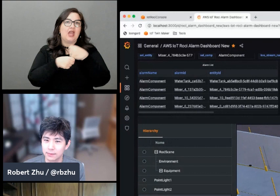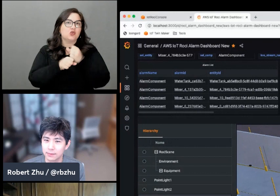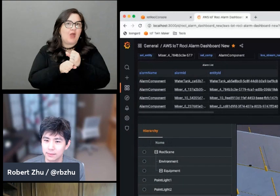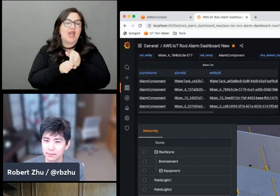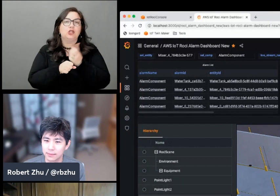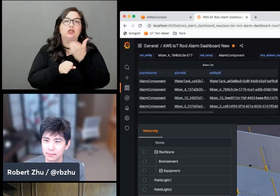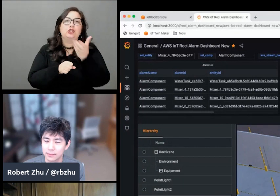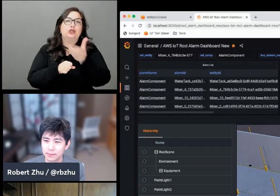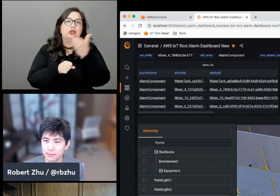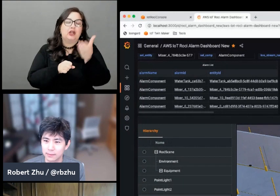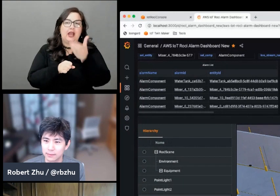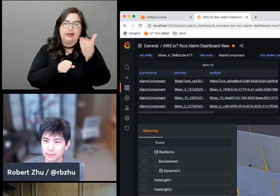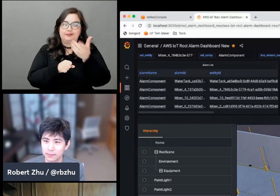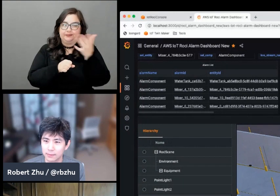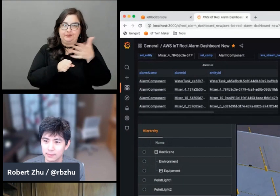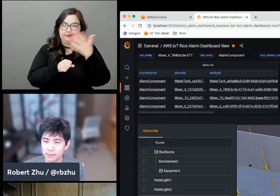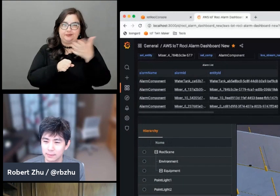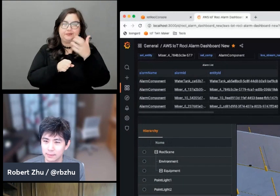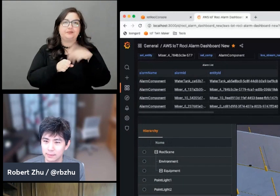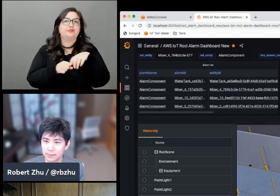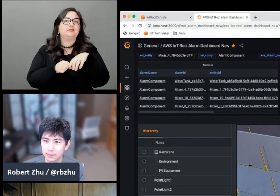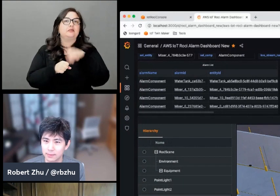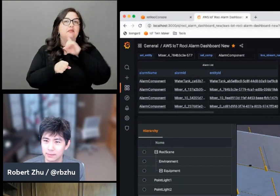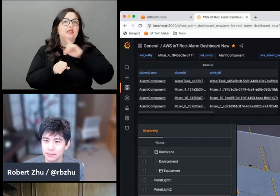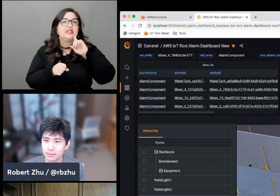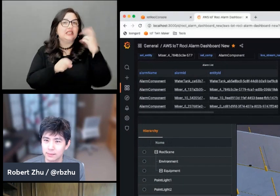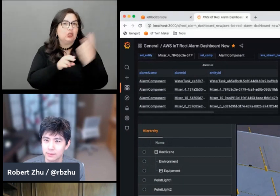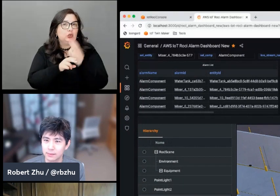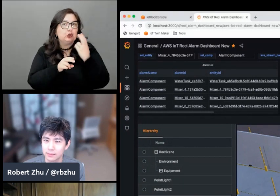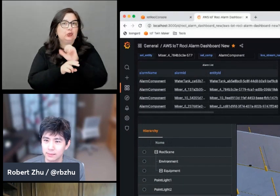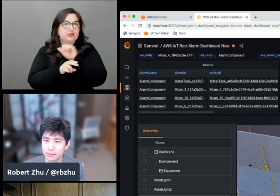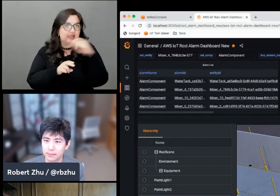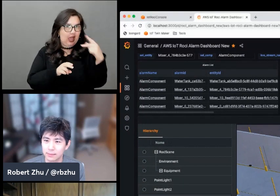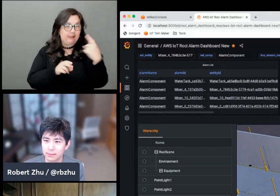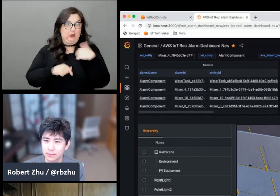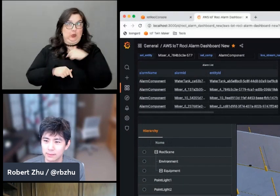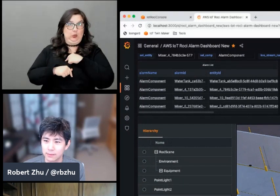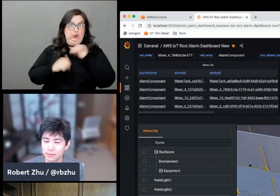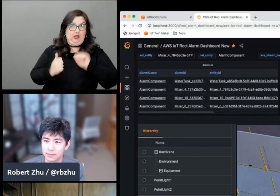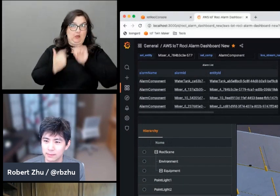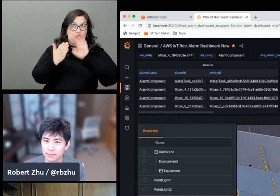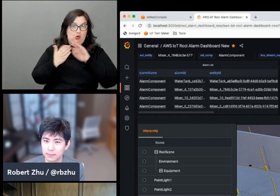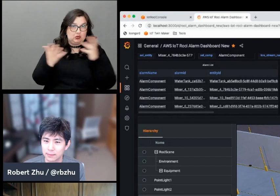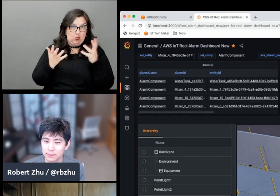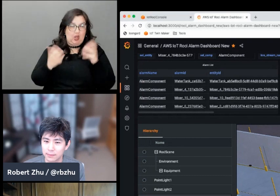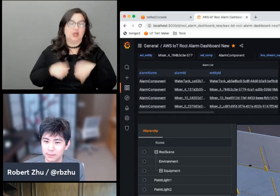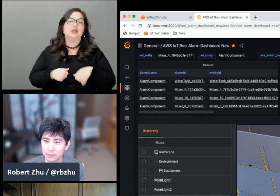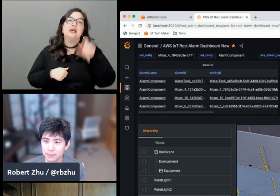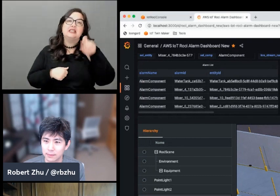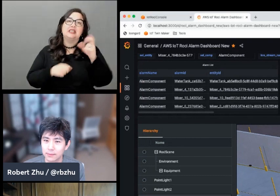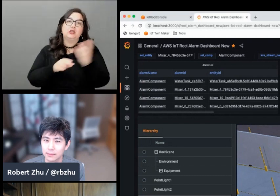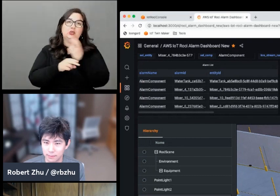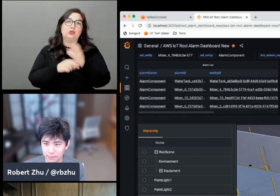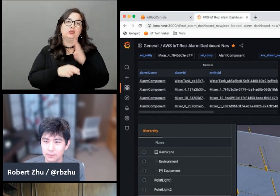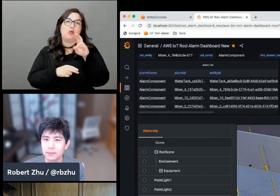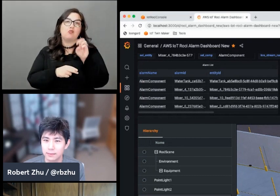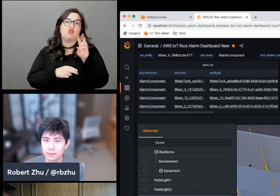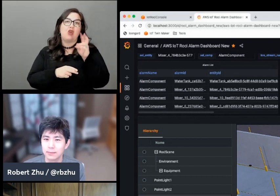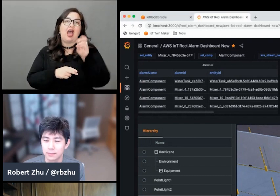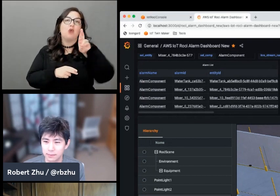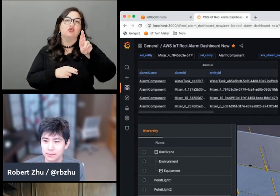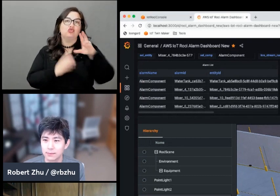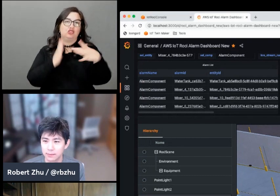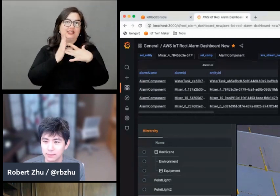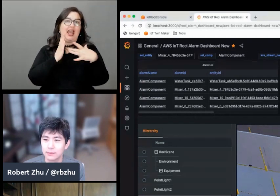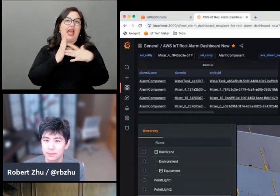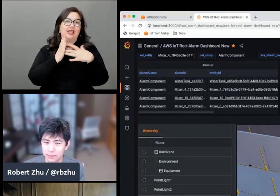with rich, you know, single-use applications. We've taken the approach of saying that we wanted to use browser technology in order